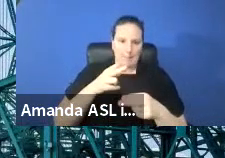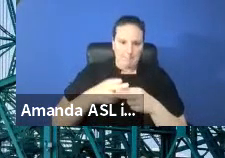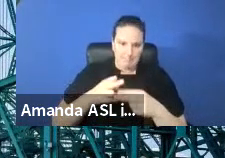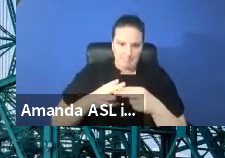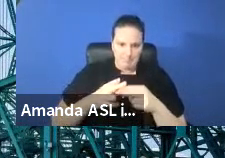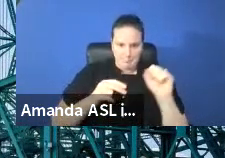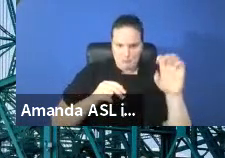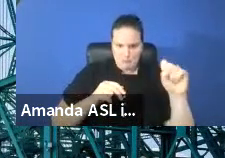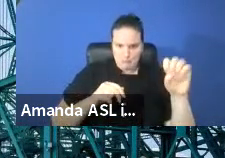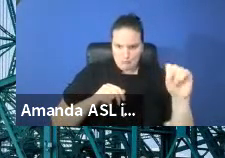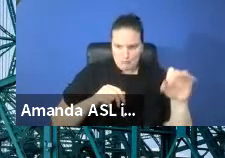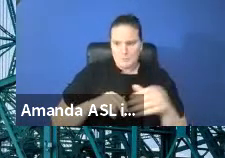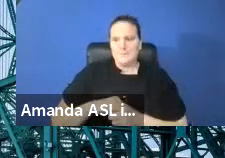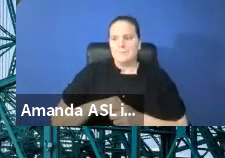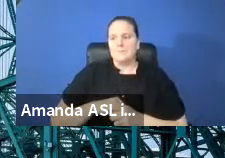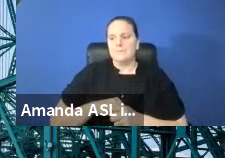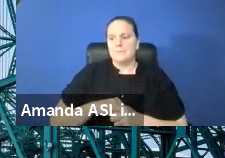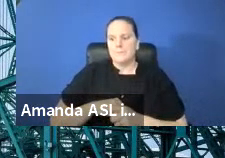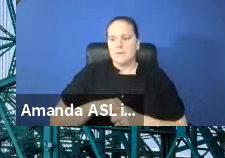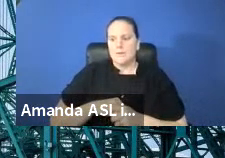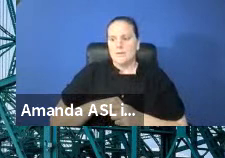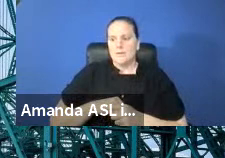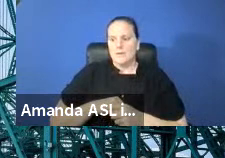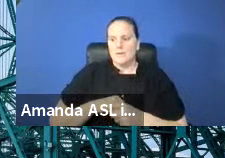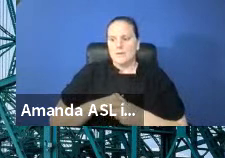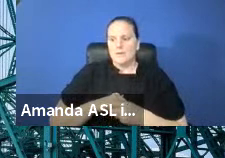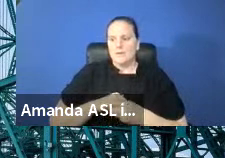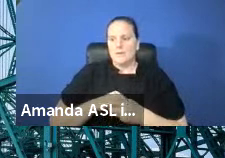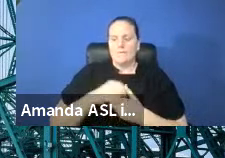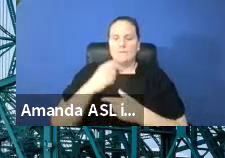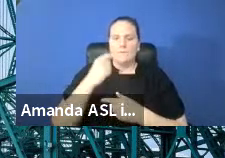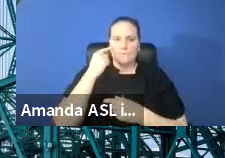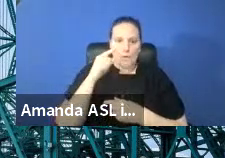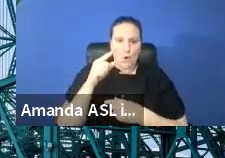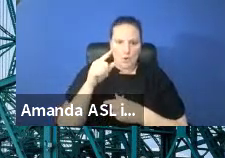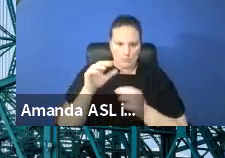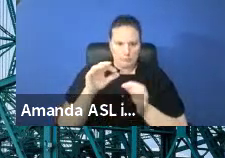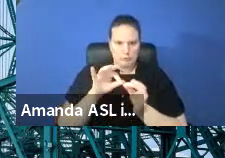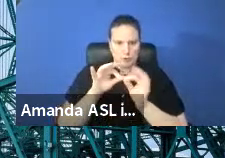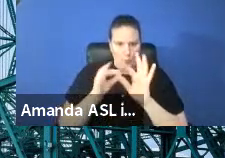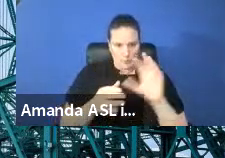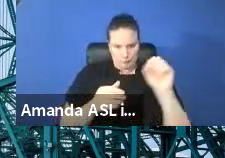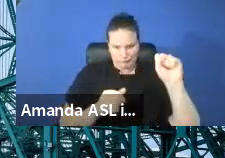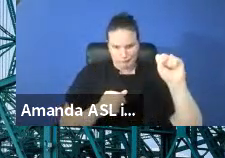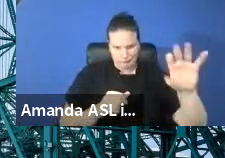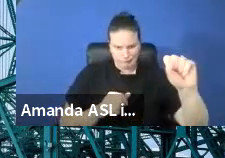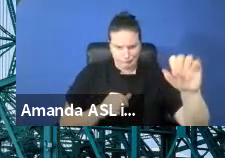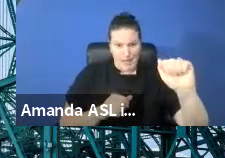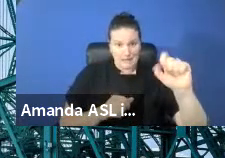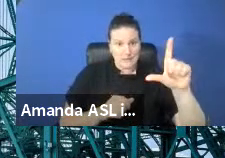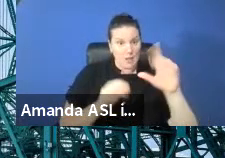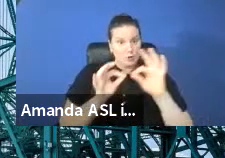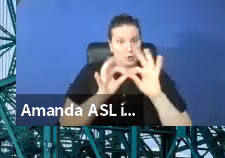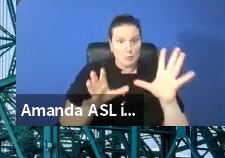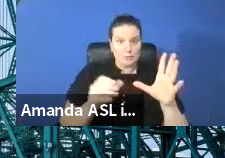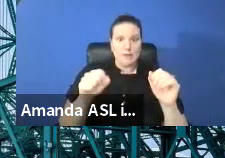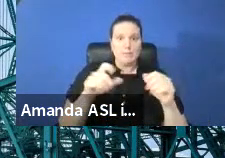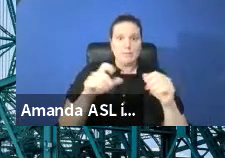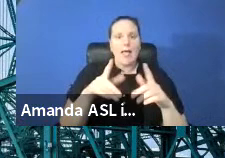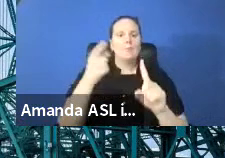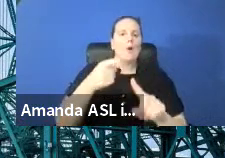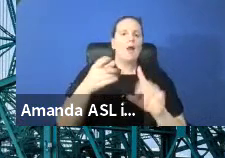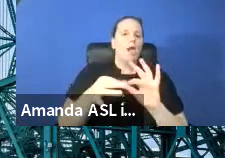and for the ASL interpreter to interpret your name, and then go on with your point.